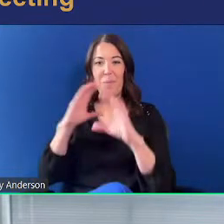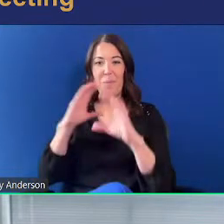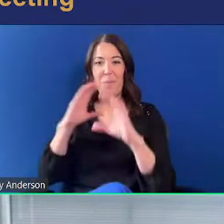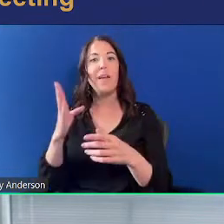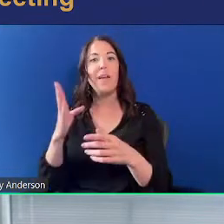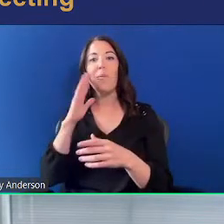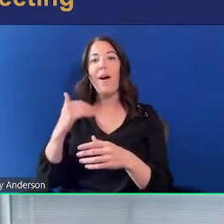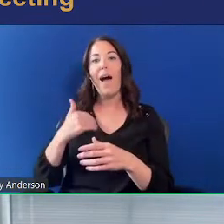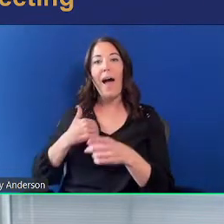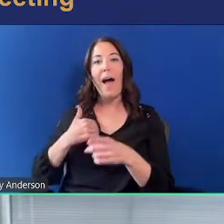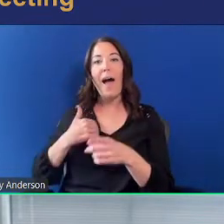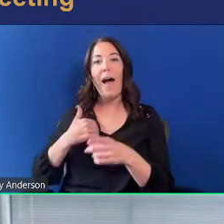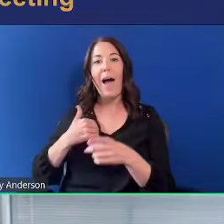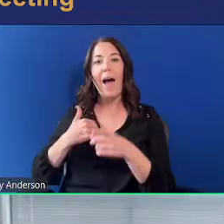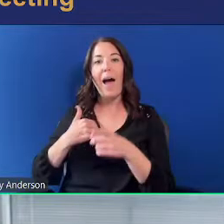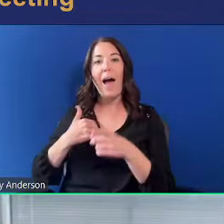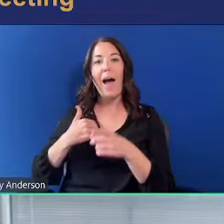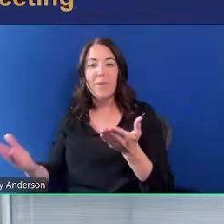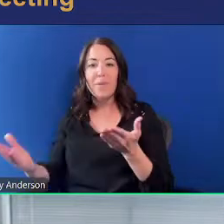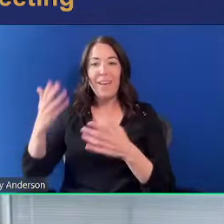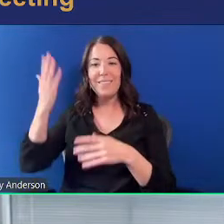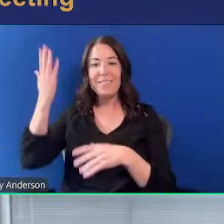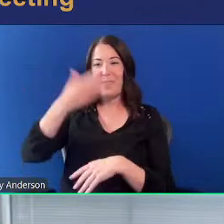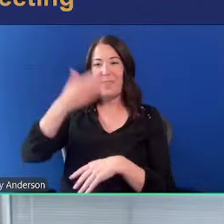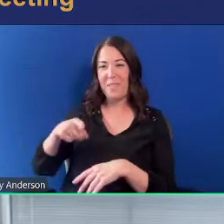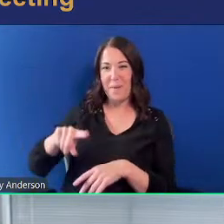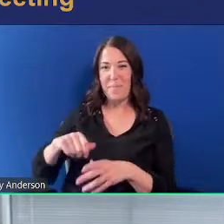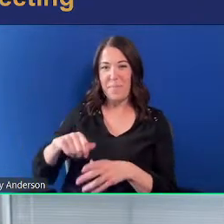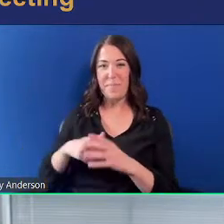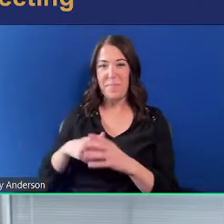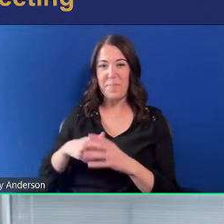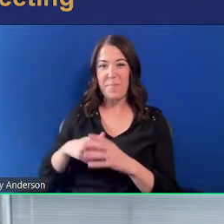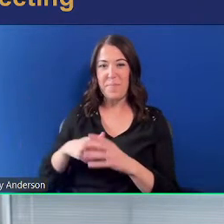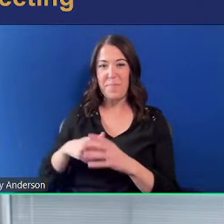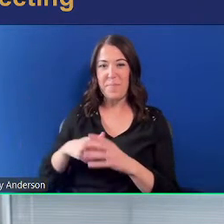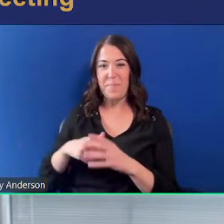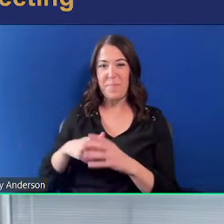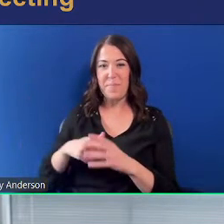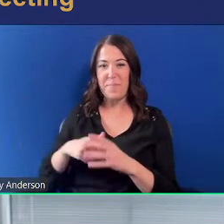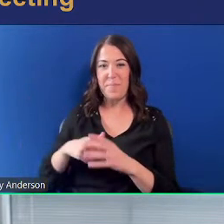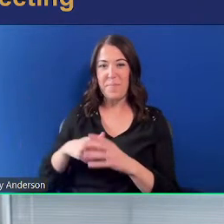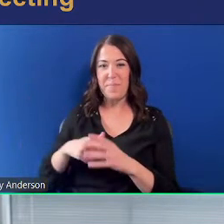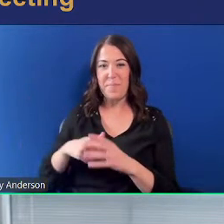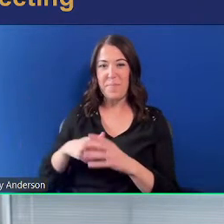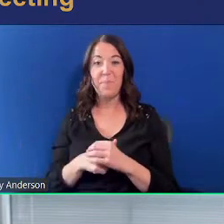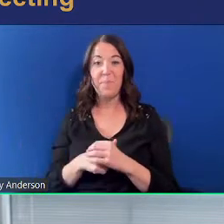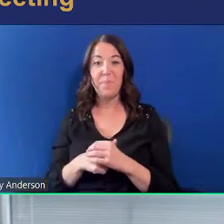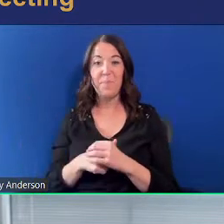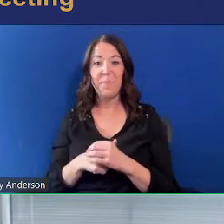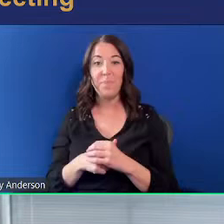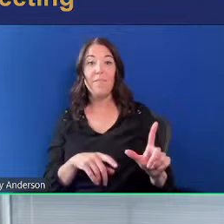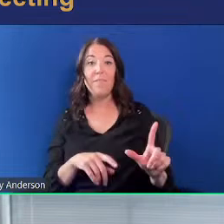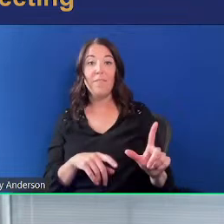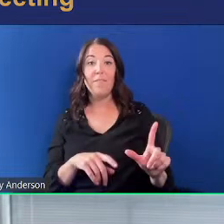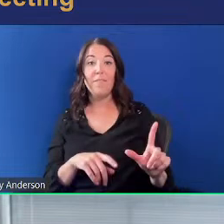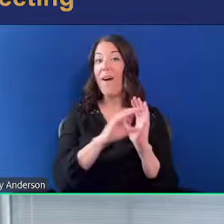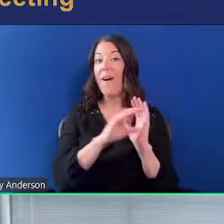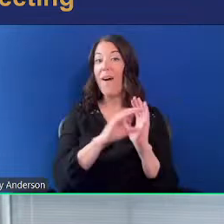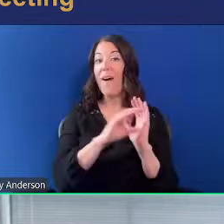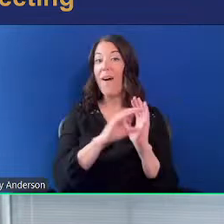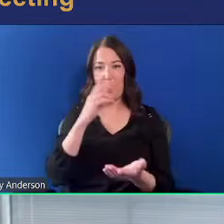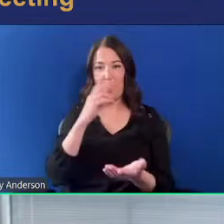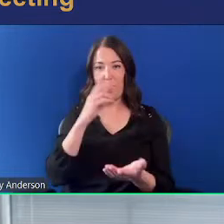front of them. So it looks like they are about to do an art activity. On the bottom left, we have a photo of a family, including their deafblind